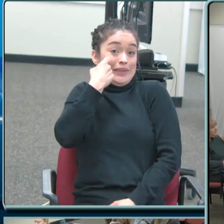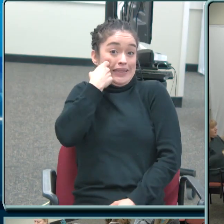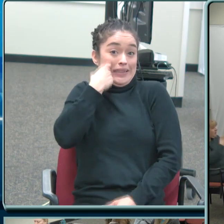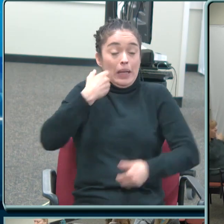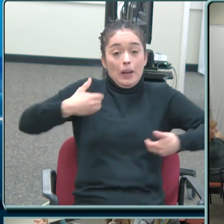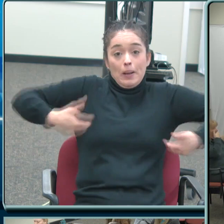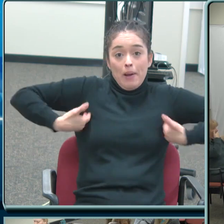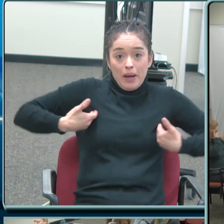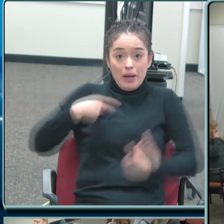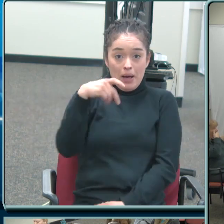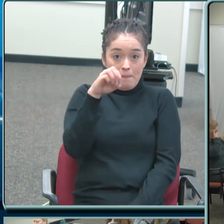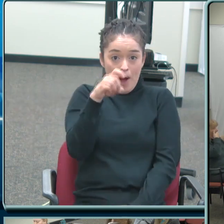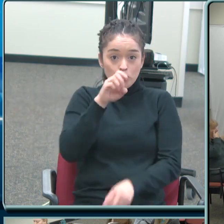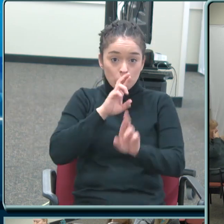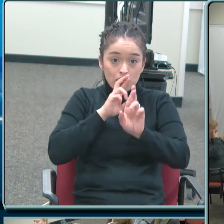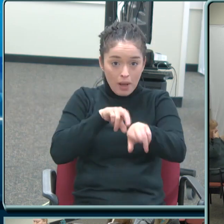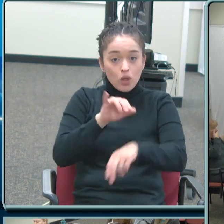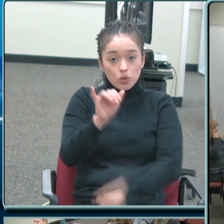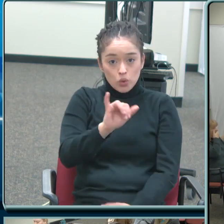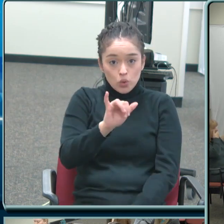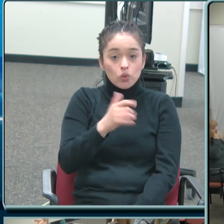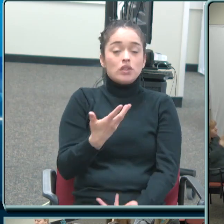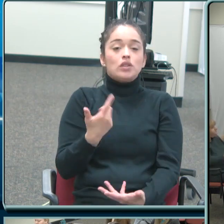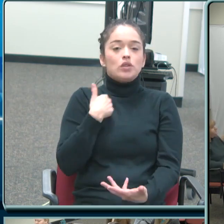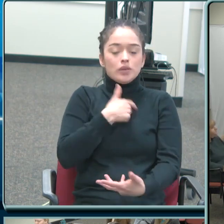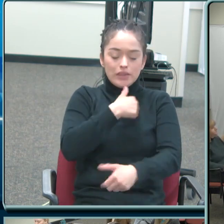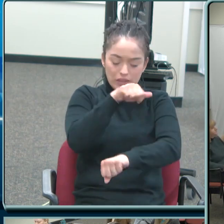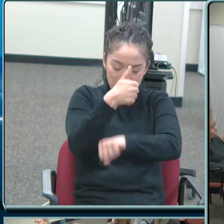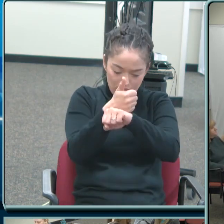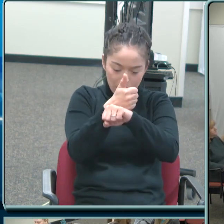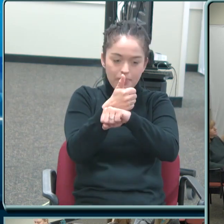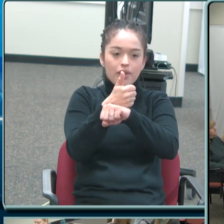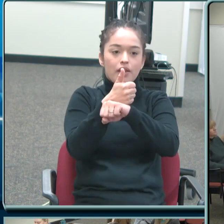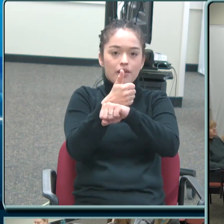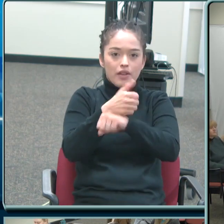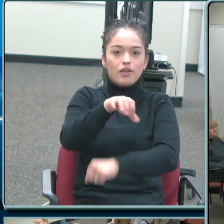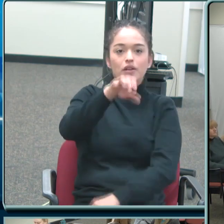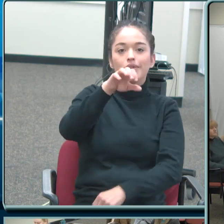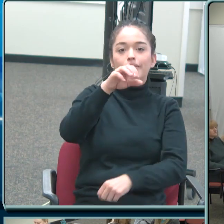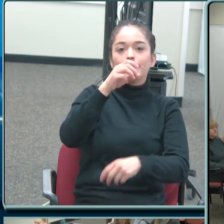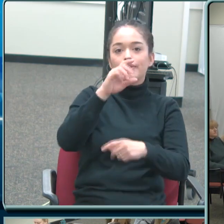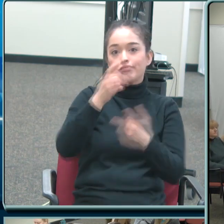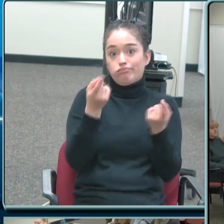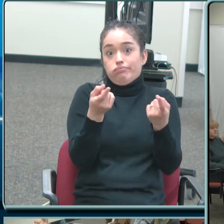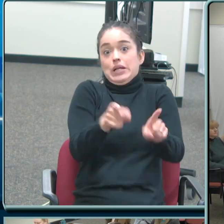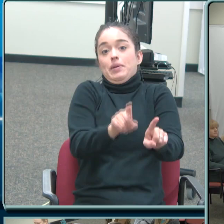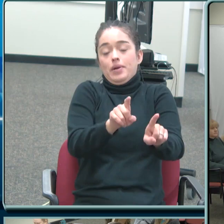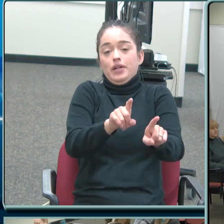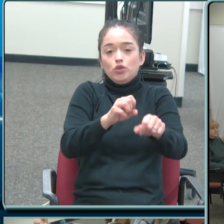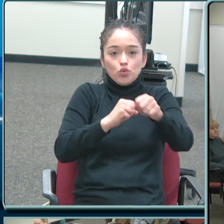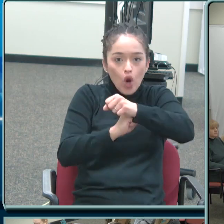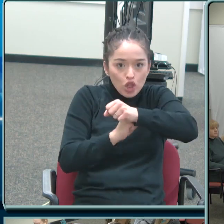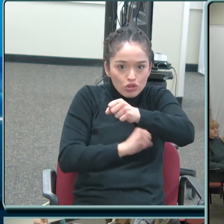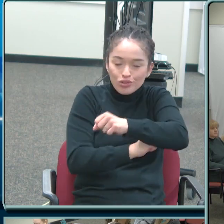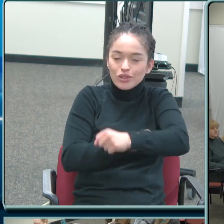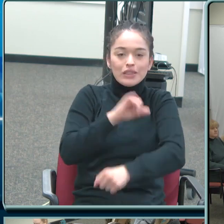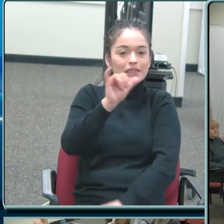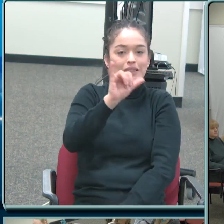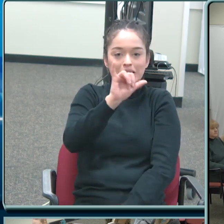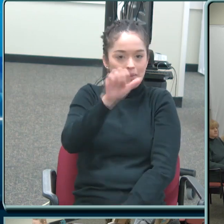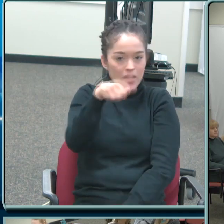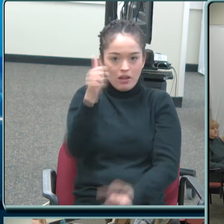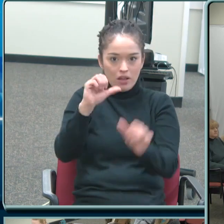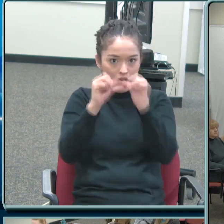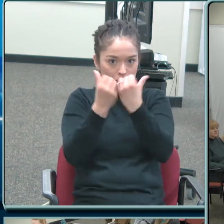monkeypox response. Like I mentioned, we establish an incident command structure just as any other agency would for